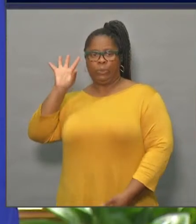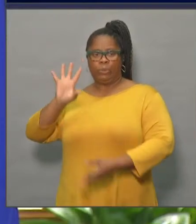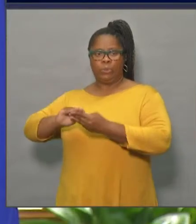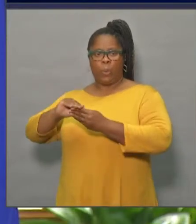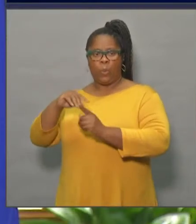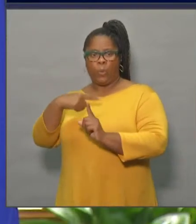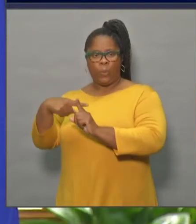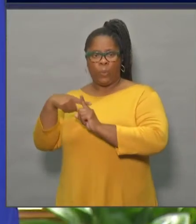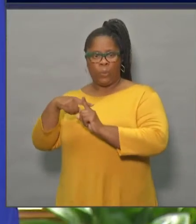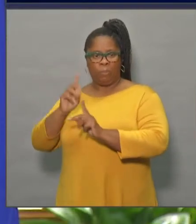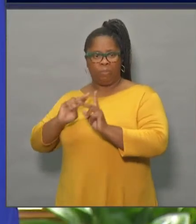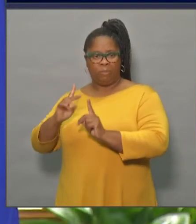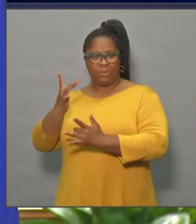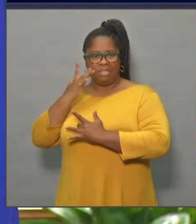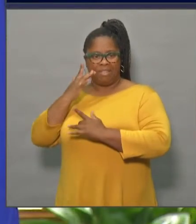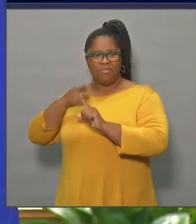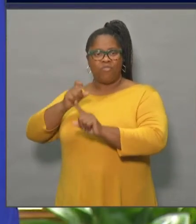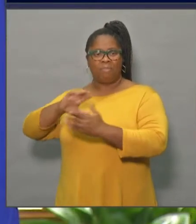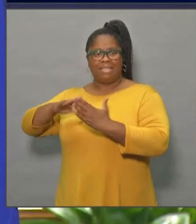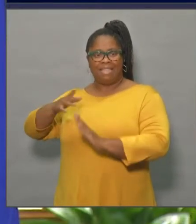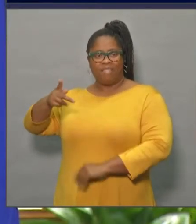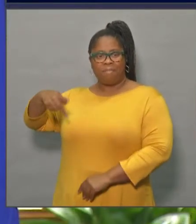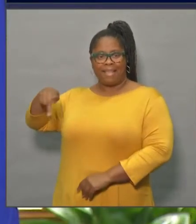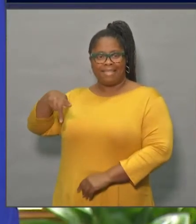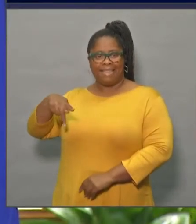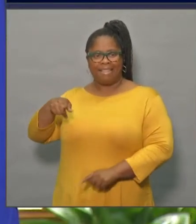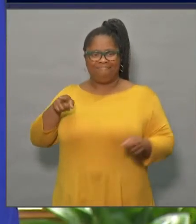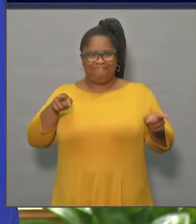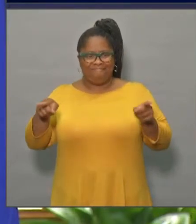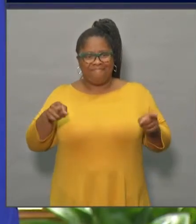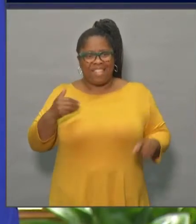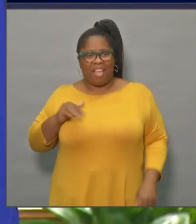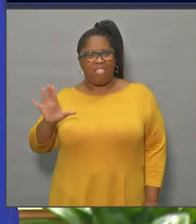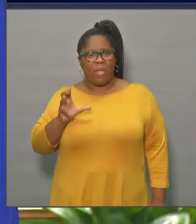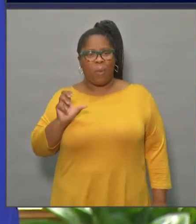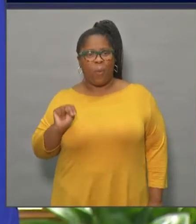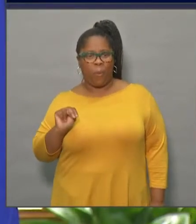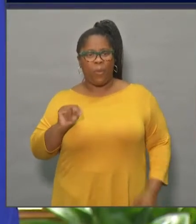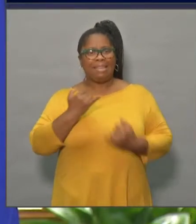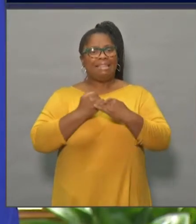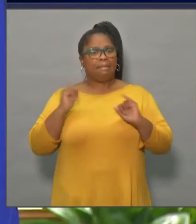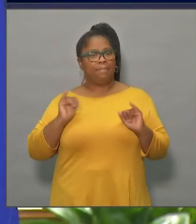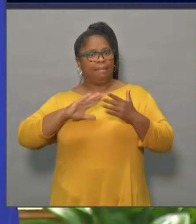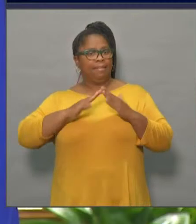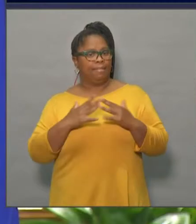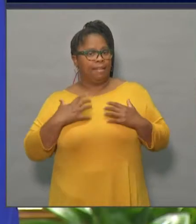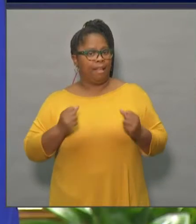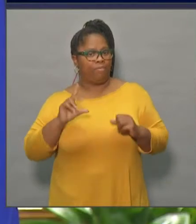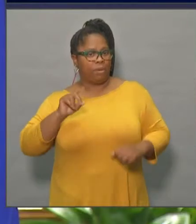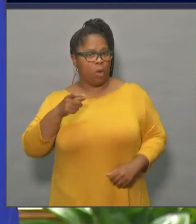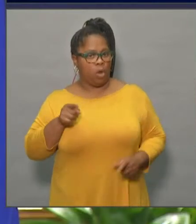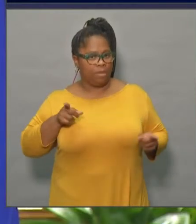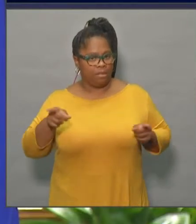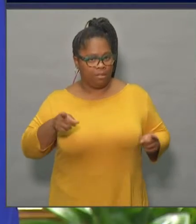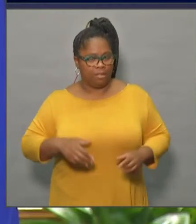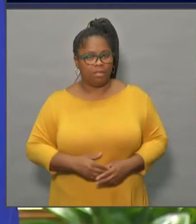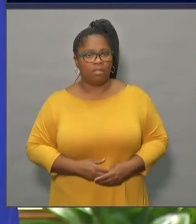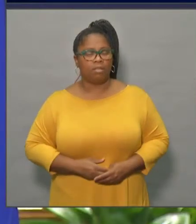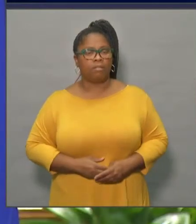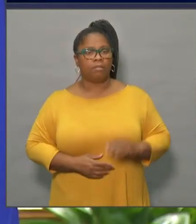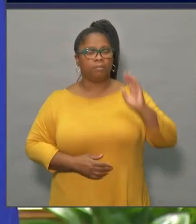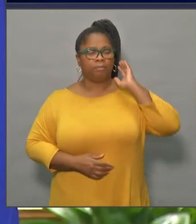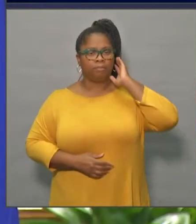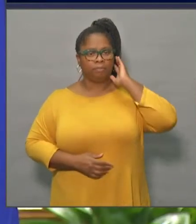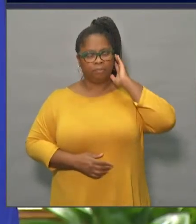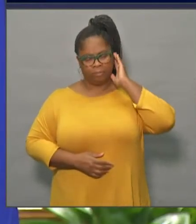cases reported by the city of Pasadena, which have independent city health departments. We're not able